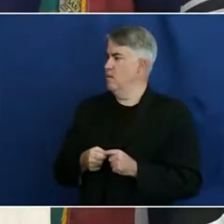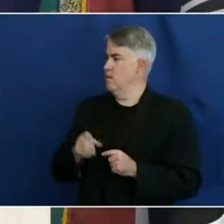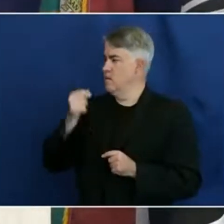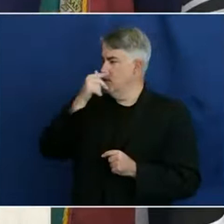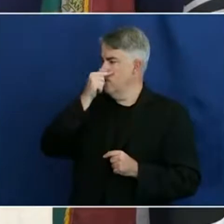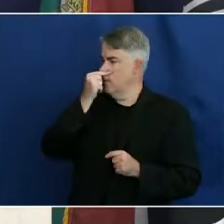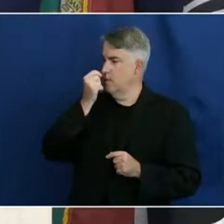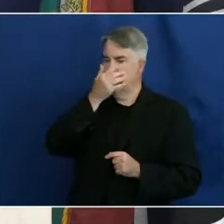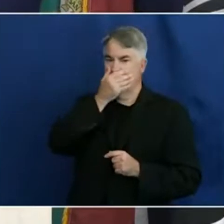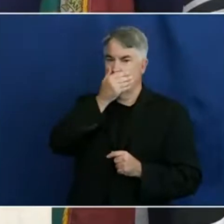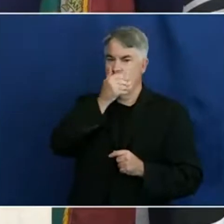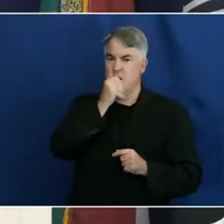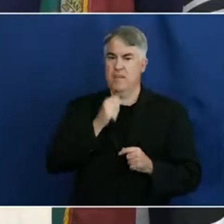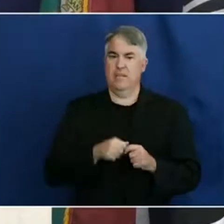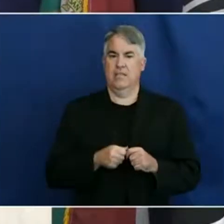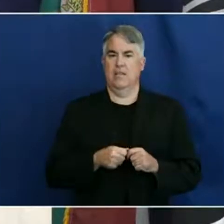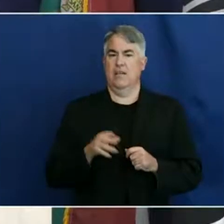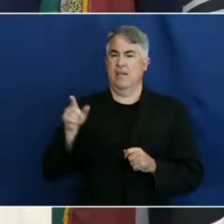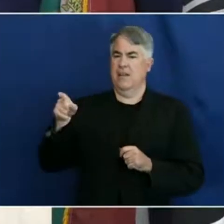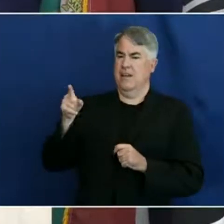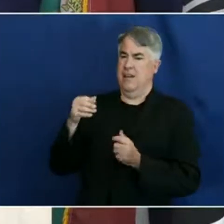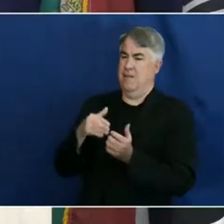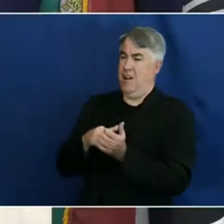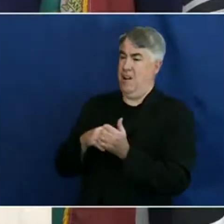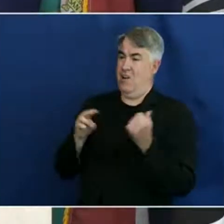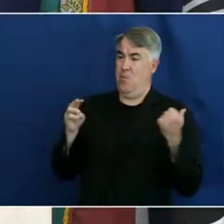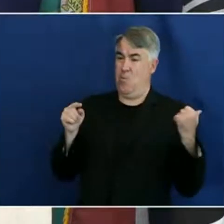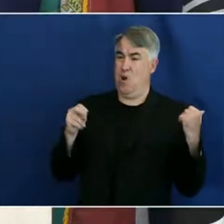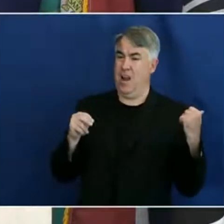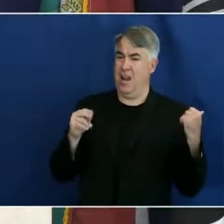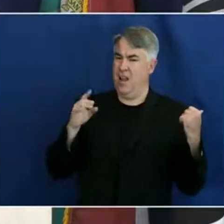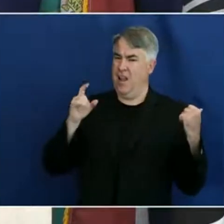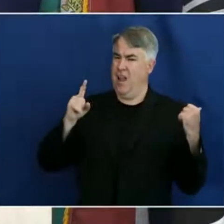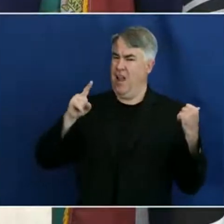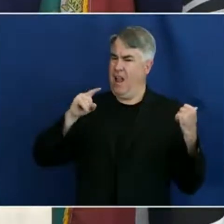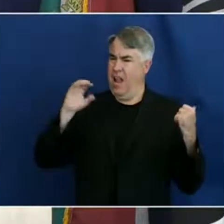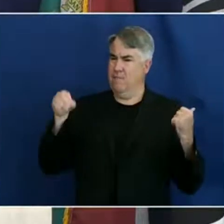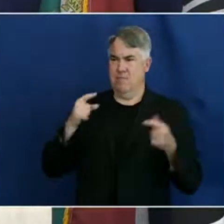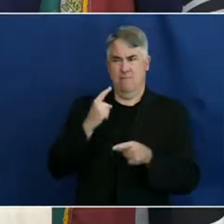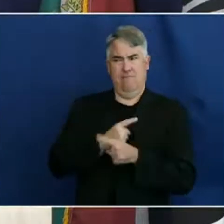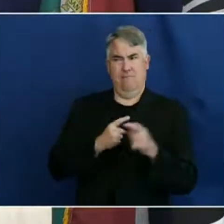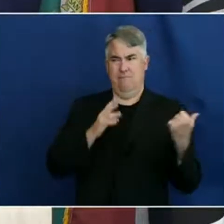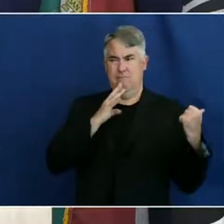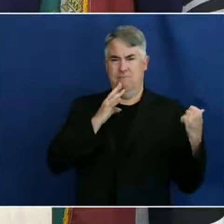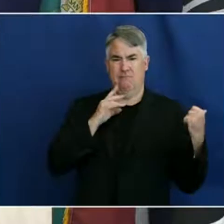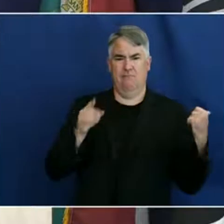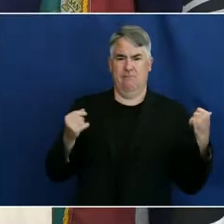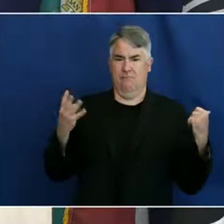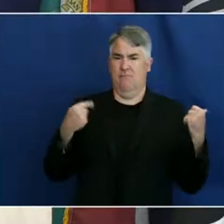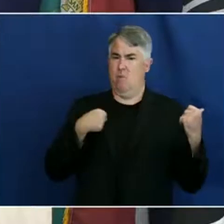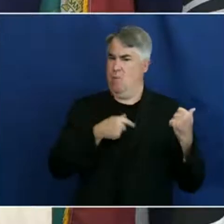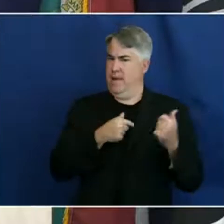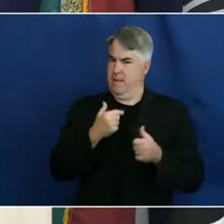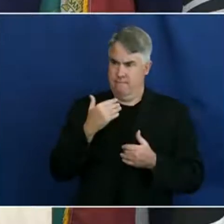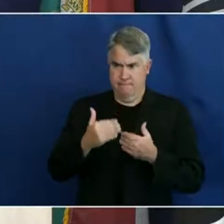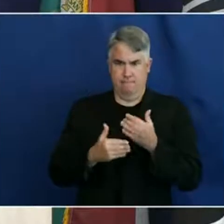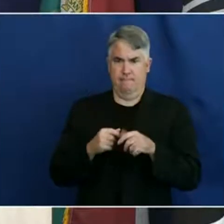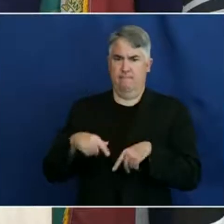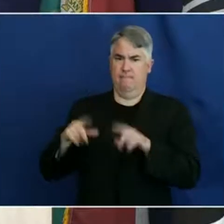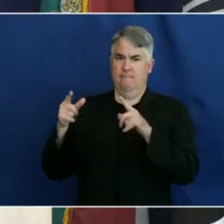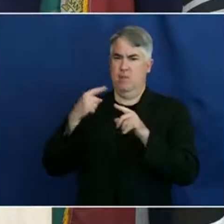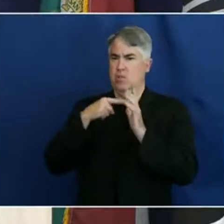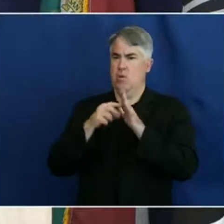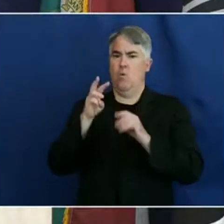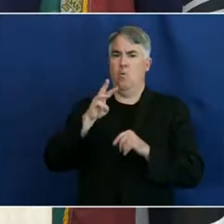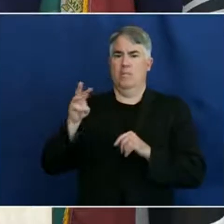the specifics on that, Dr. Wooten is 100% spot on. So on our dashboard, what we have on the percentages is the percentages